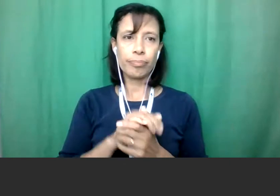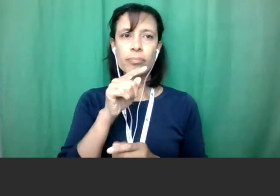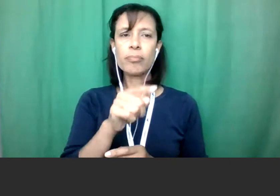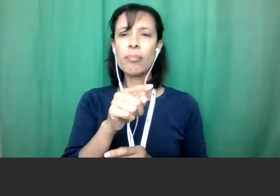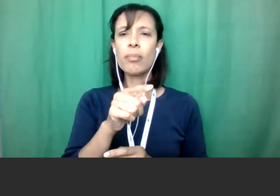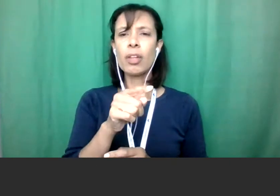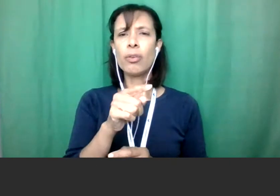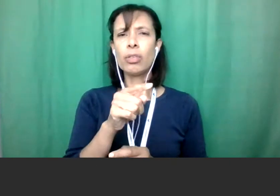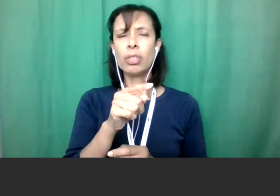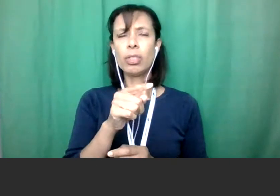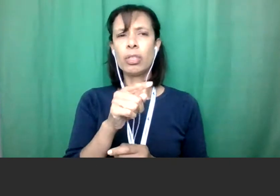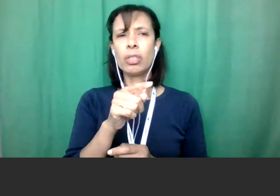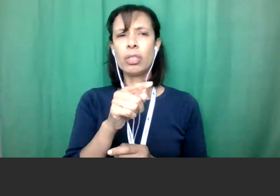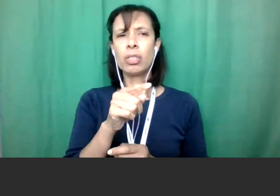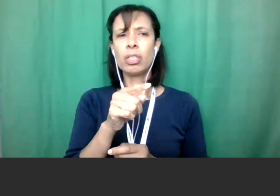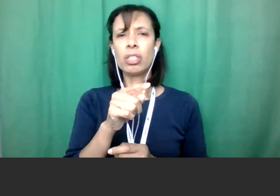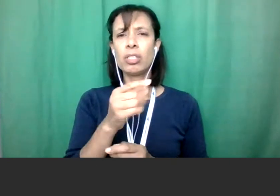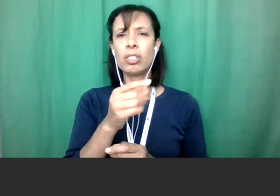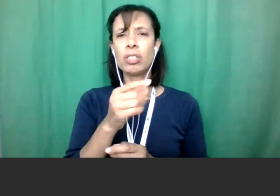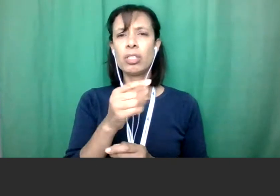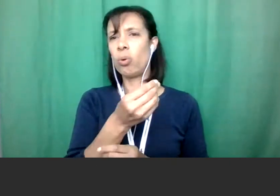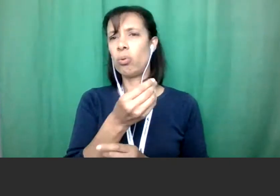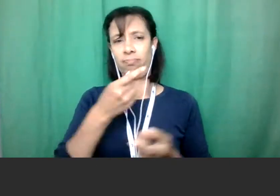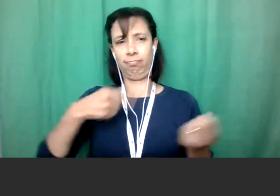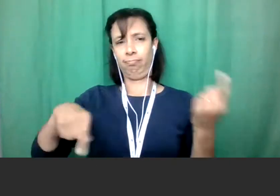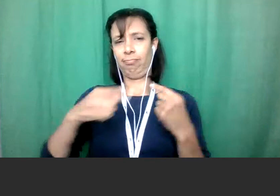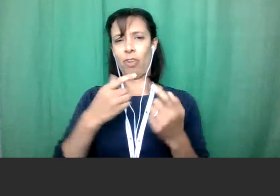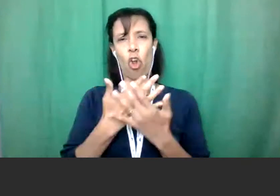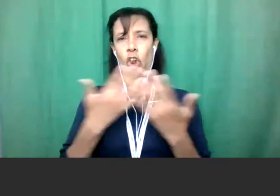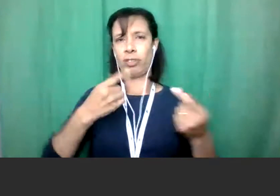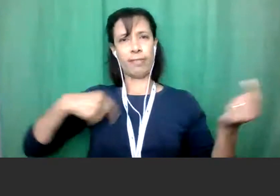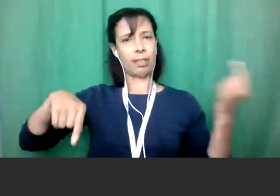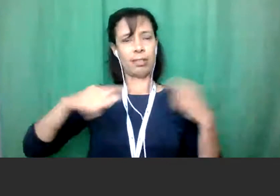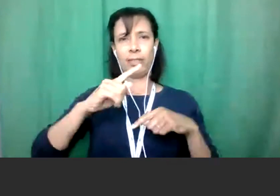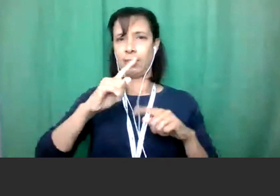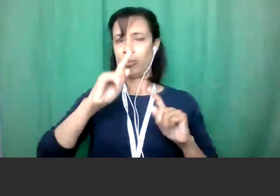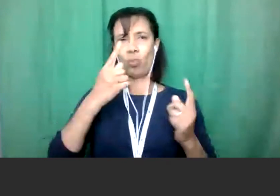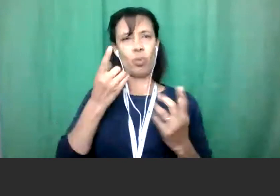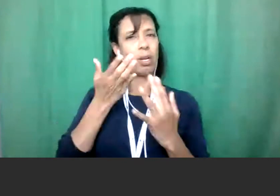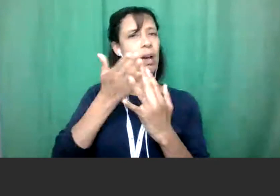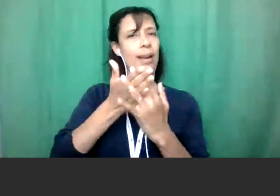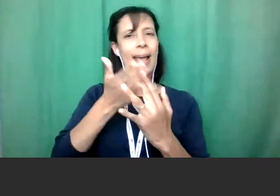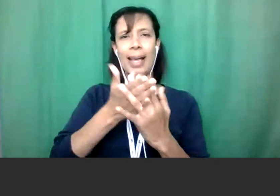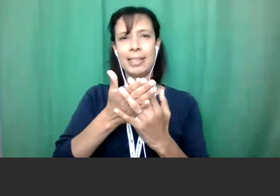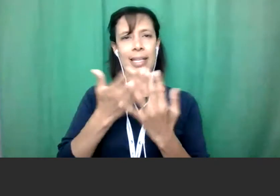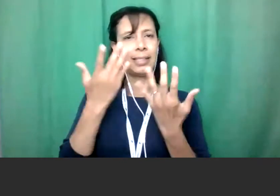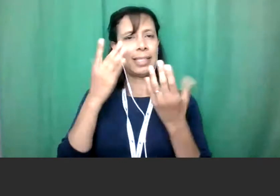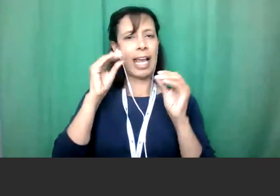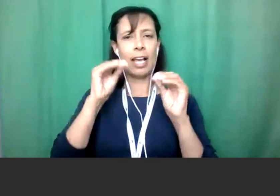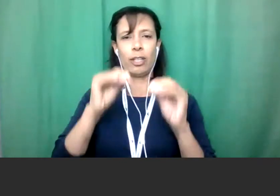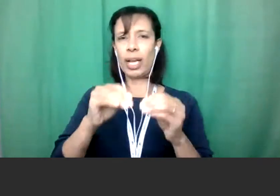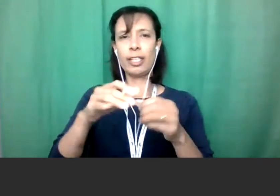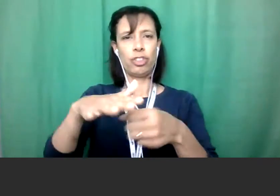us will not be able to get that access to educational settings, so we're going to have to be a little bit more